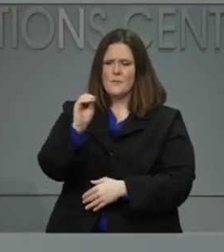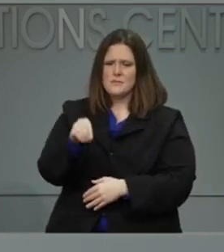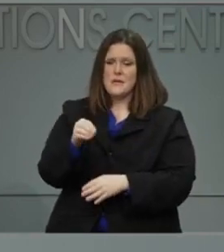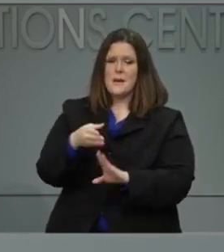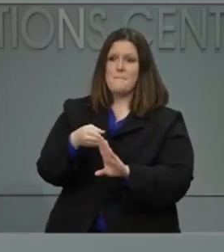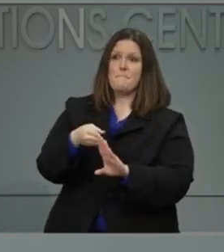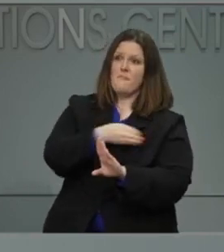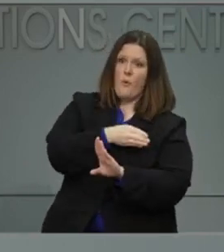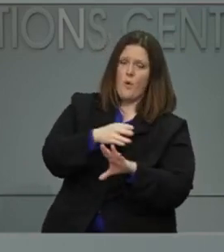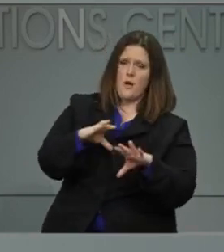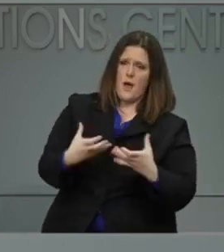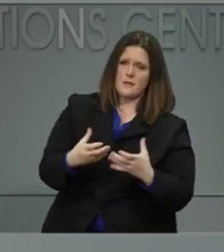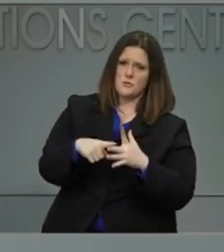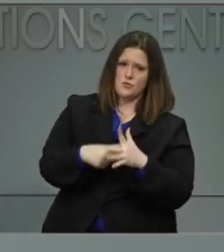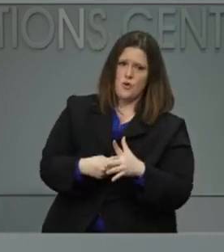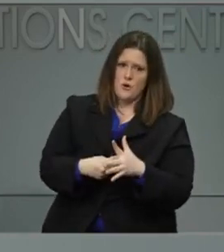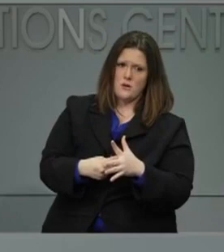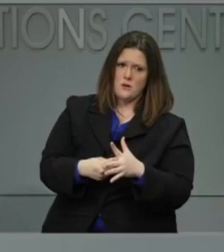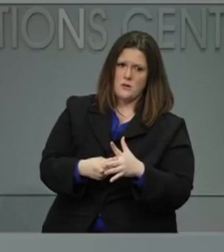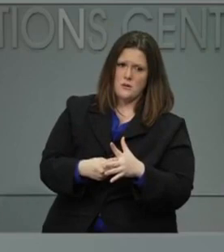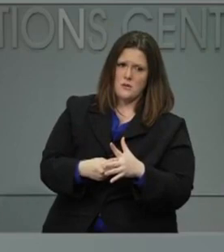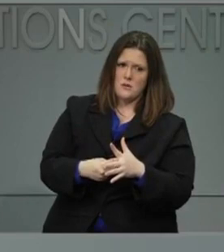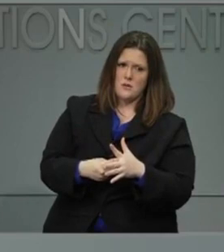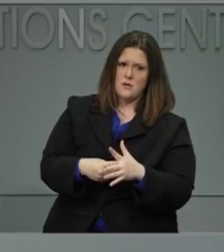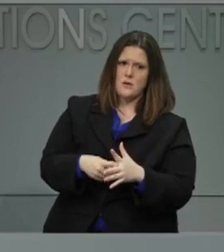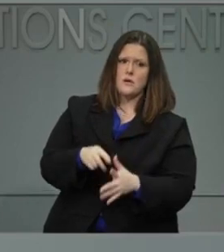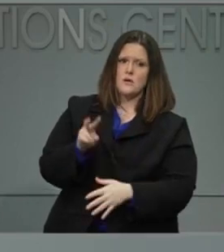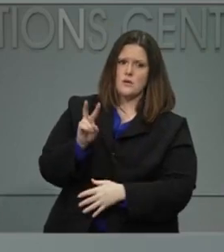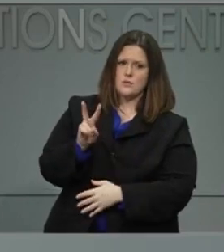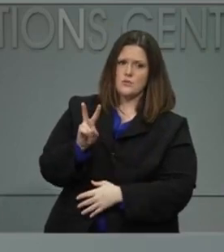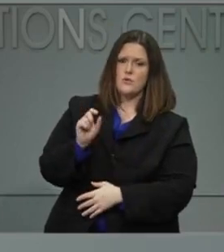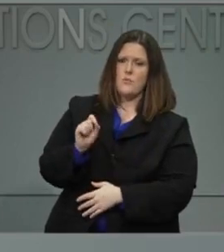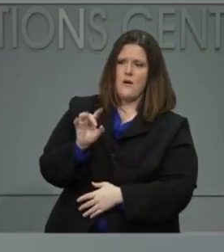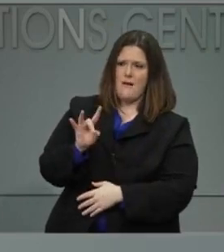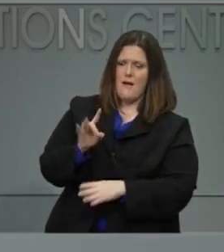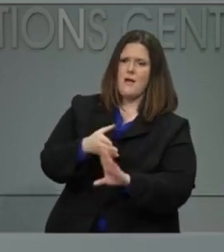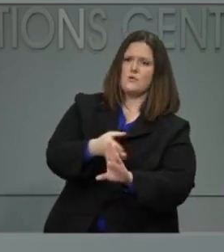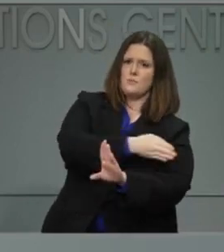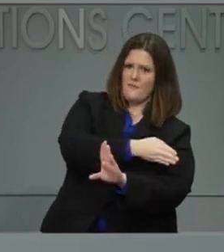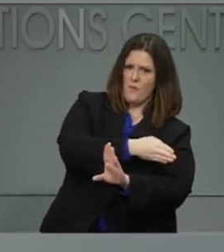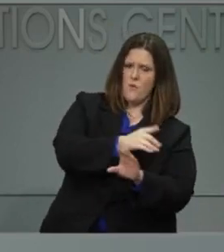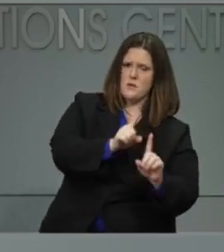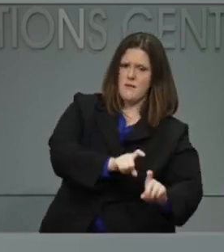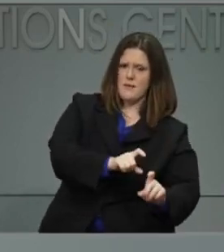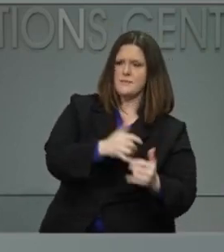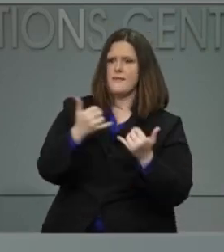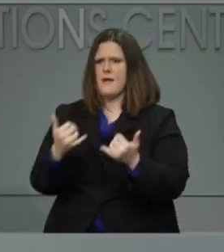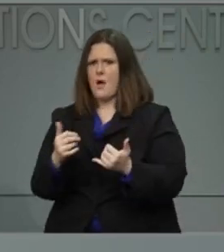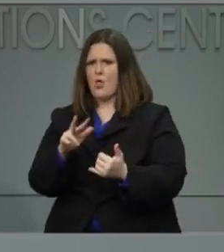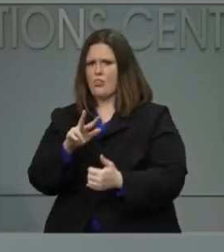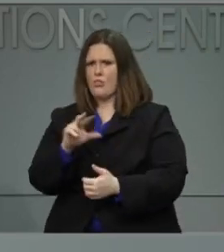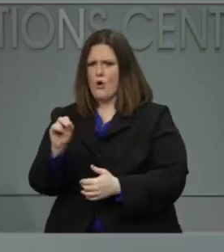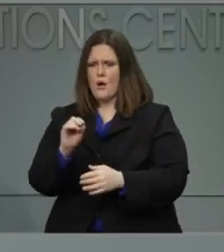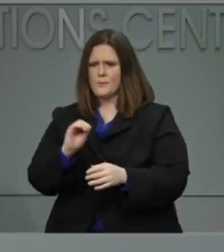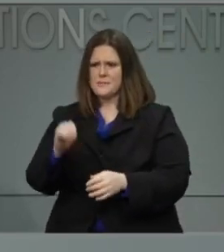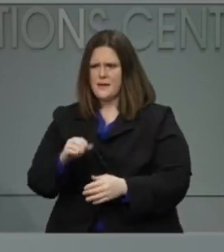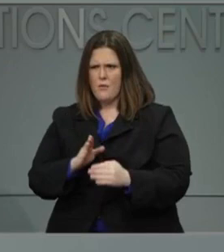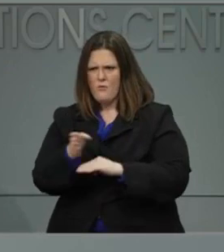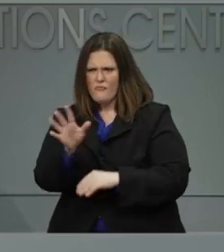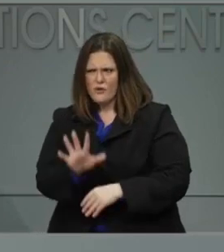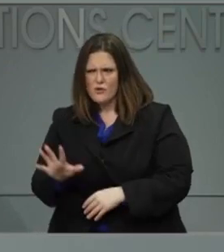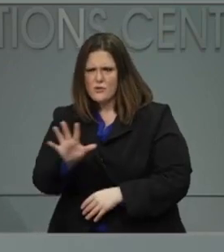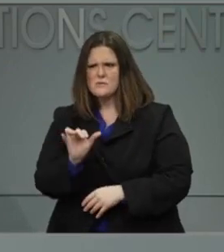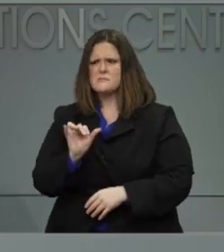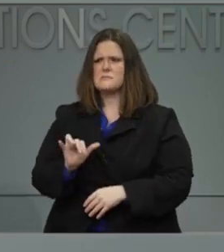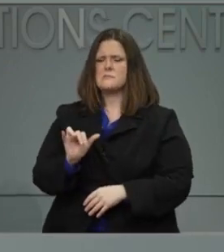started. Some students I spoke with said that this comes as no surprise that these campuses have shut down, and we know 4 out of